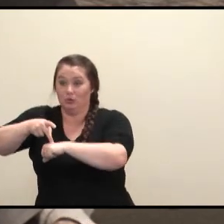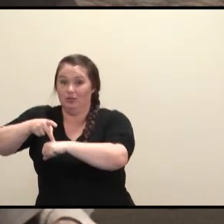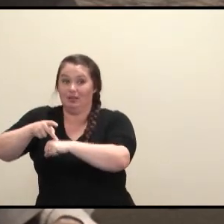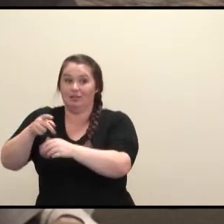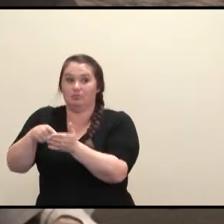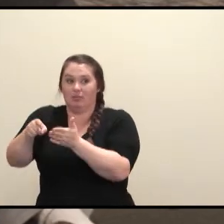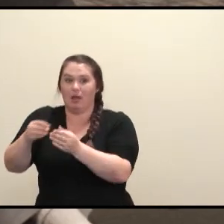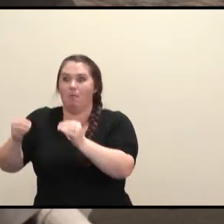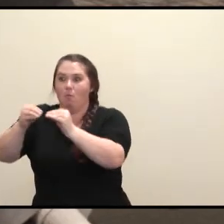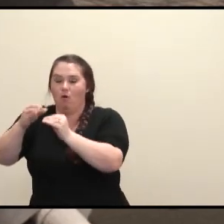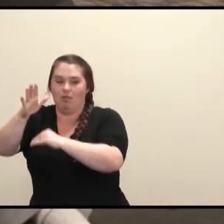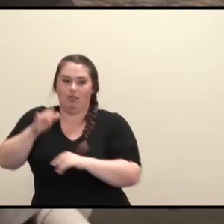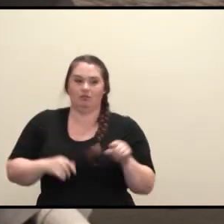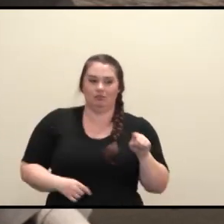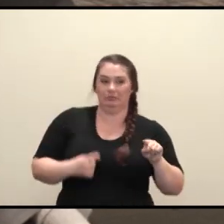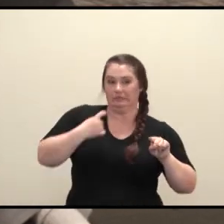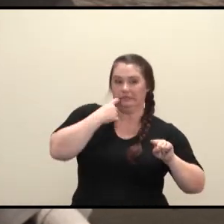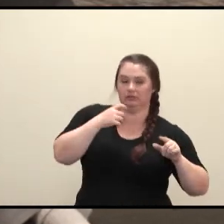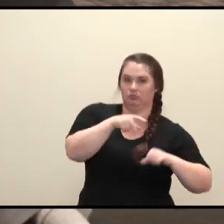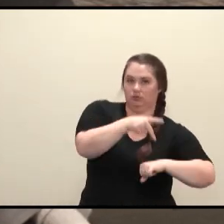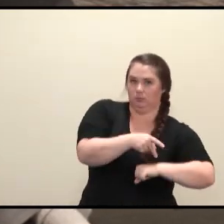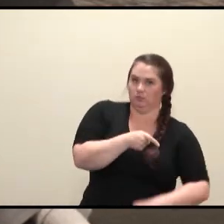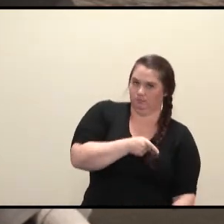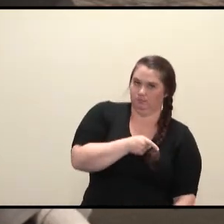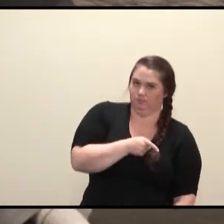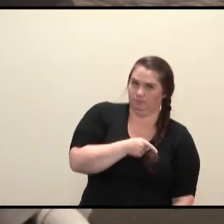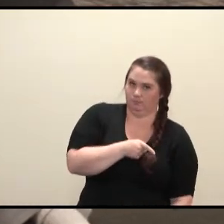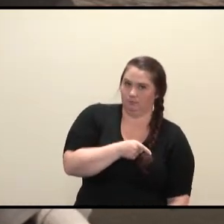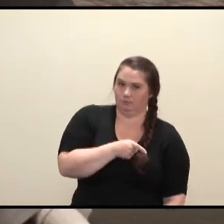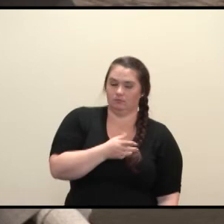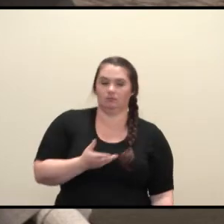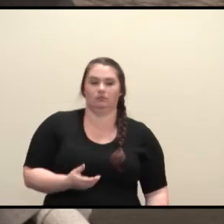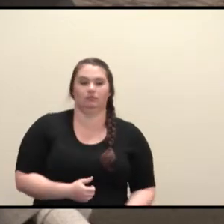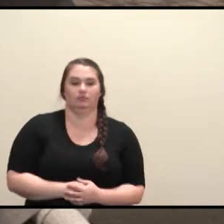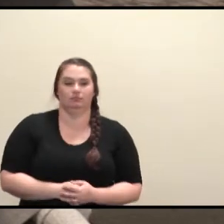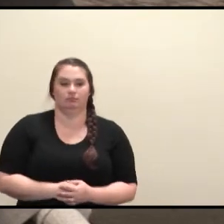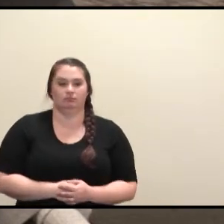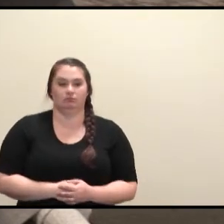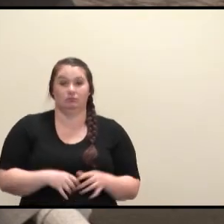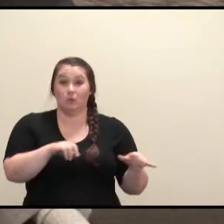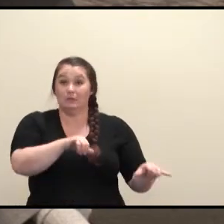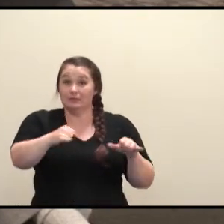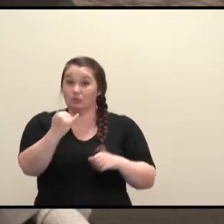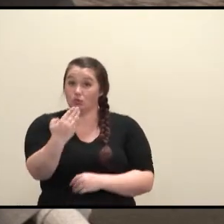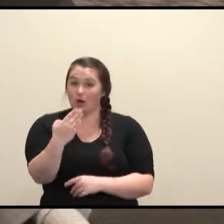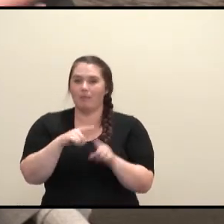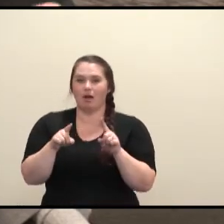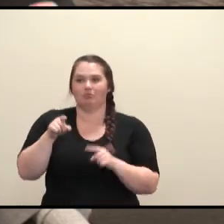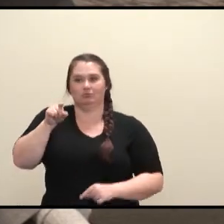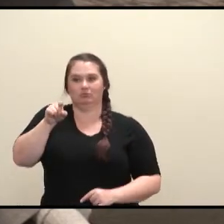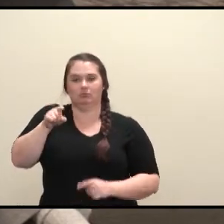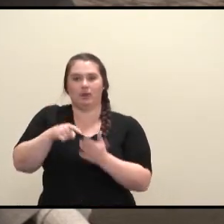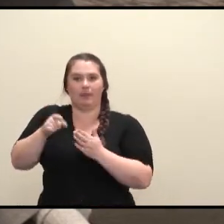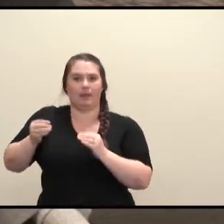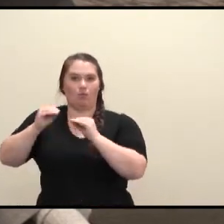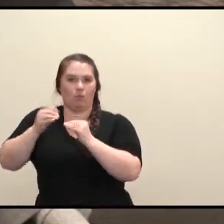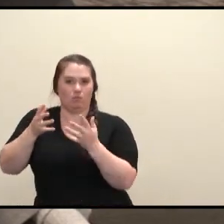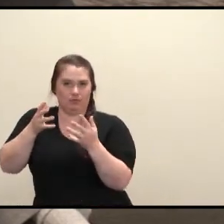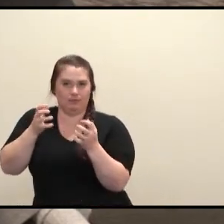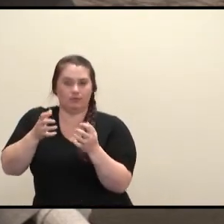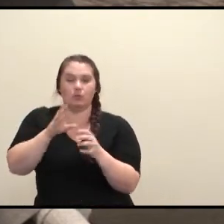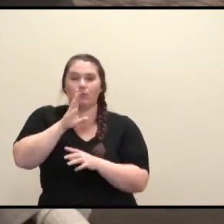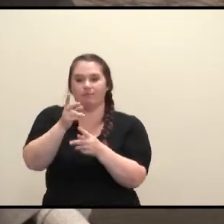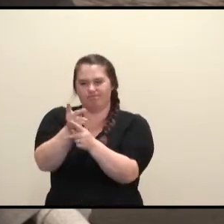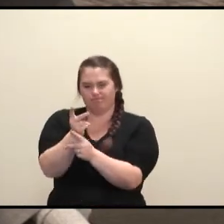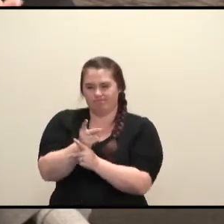new person with the same years of experience or the same profile. Okay. And so the district internally does have procedures where they